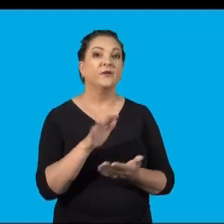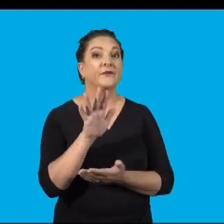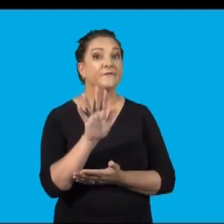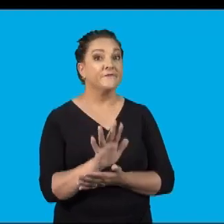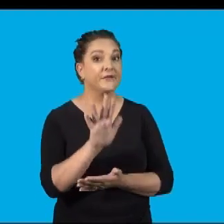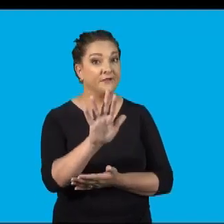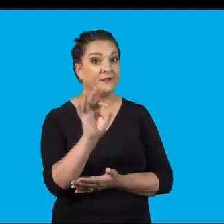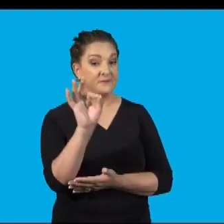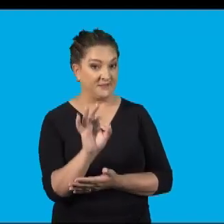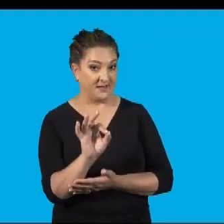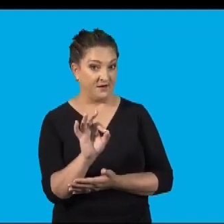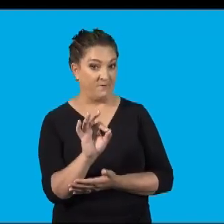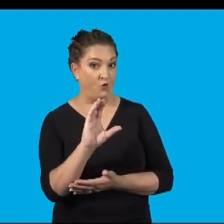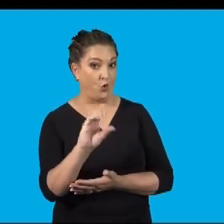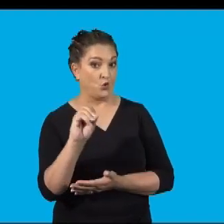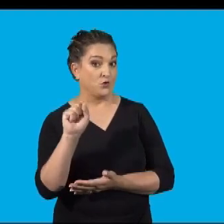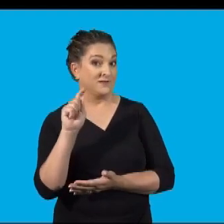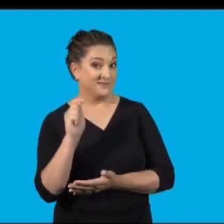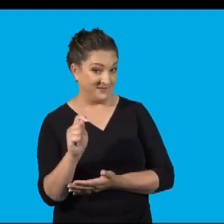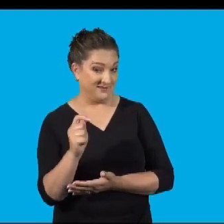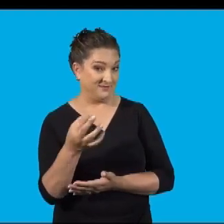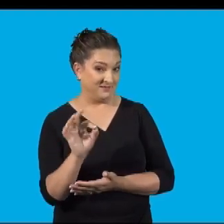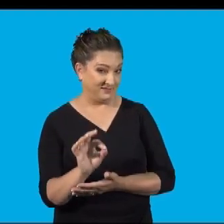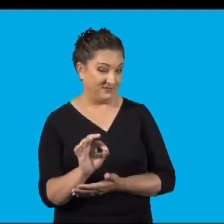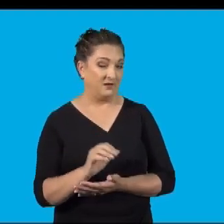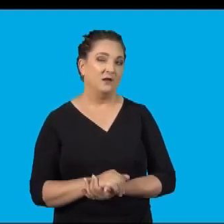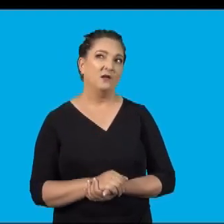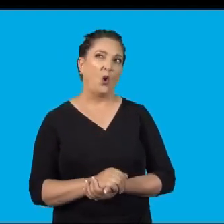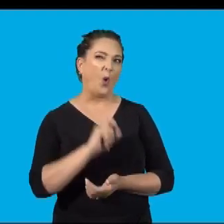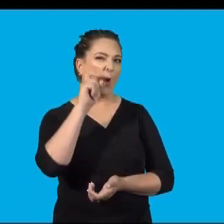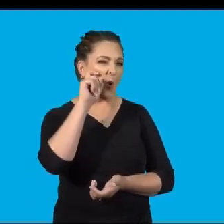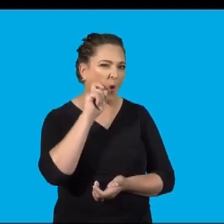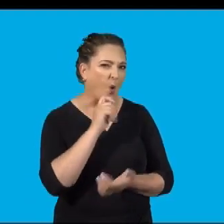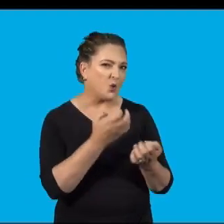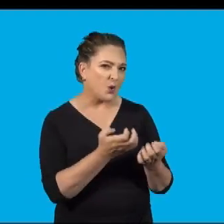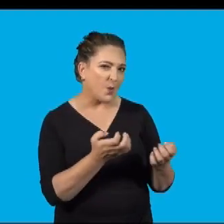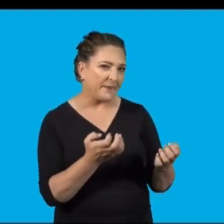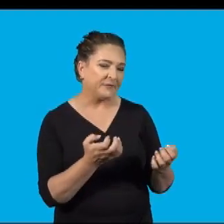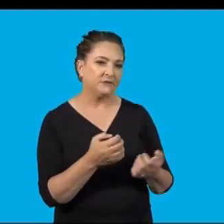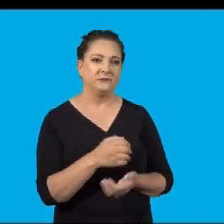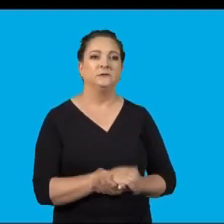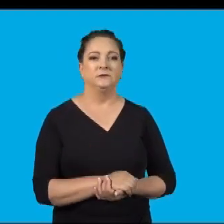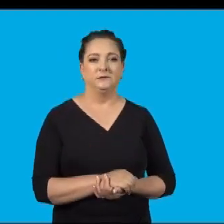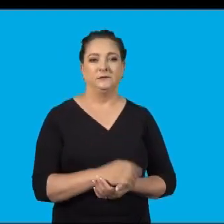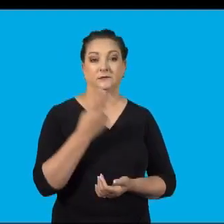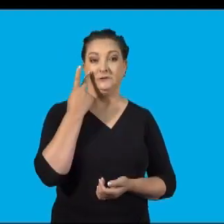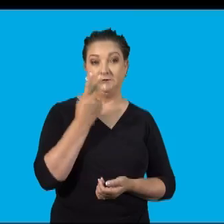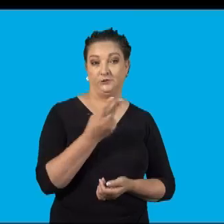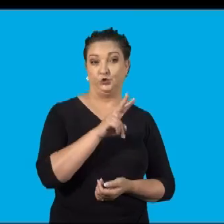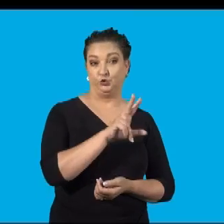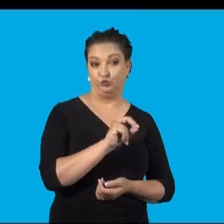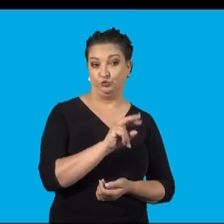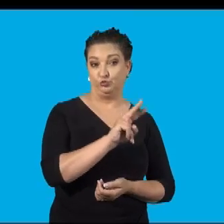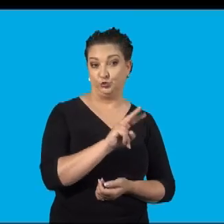at 15% per annum on cost. So, for the old equipment, I will come here, then I'll see.